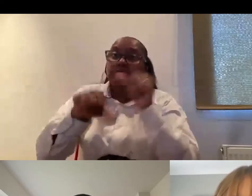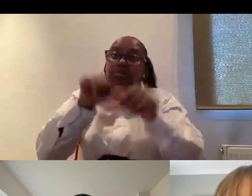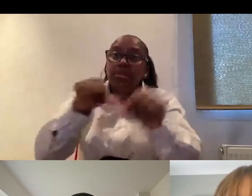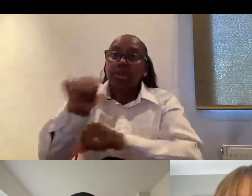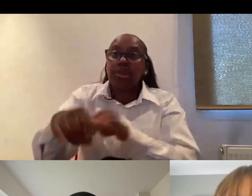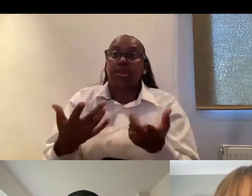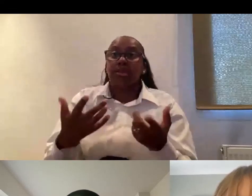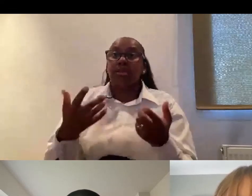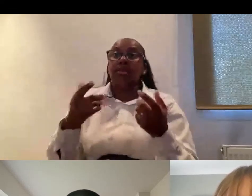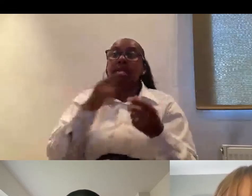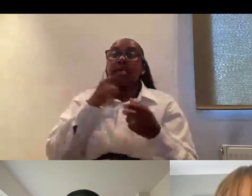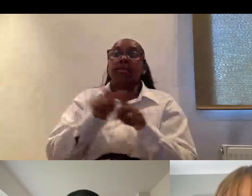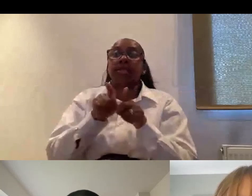and